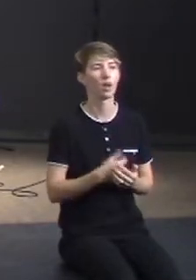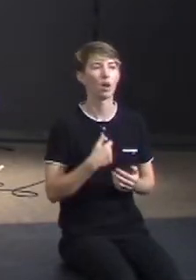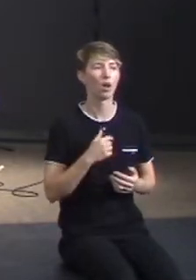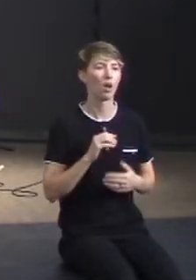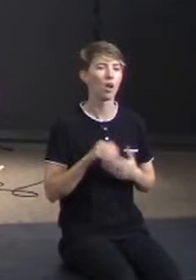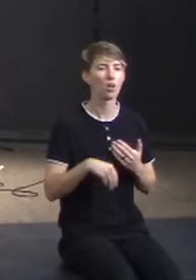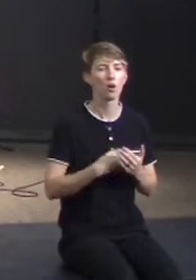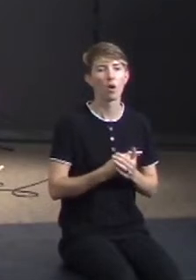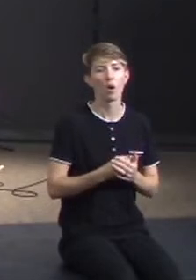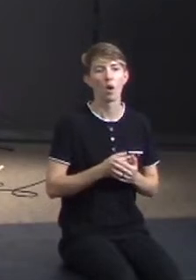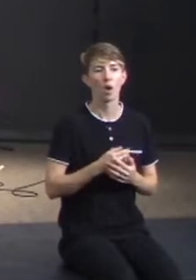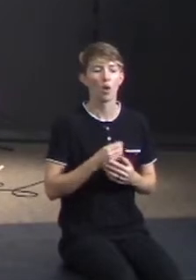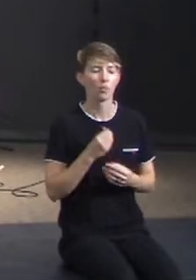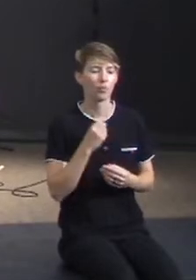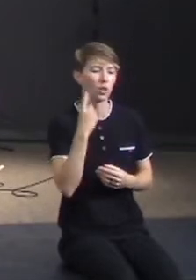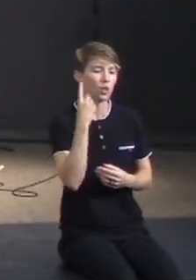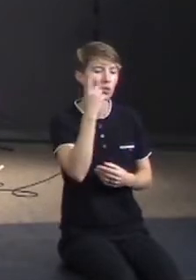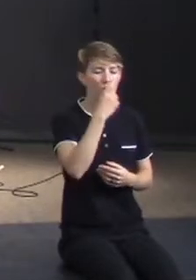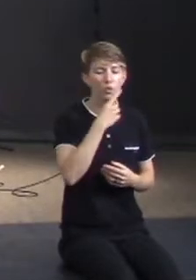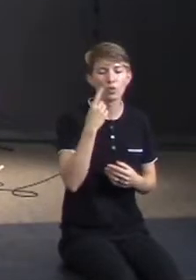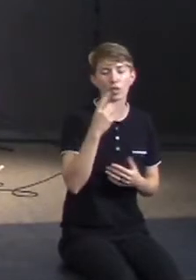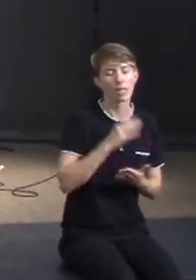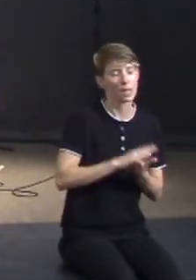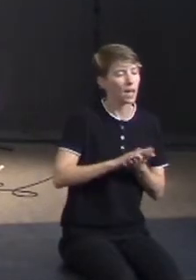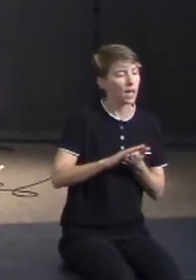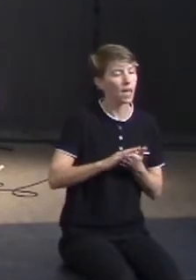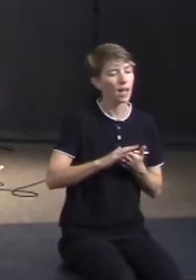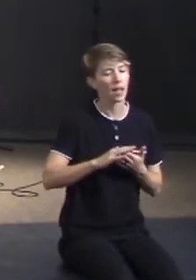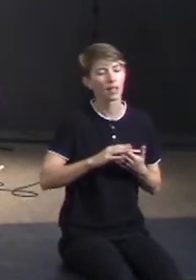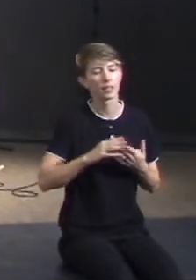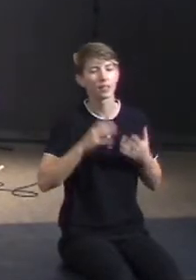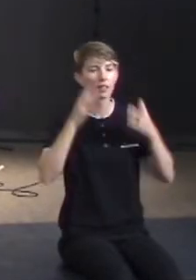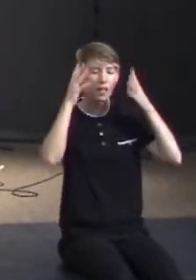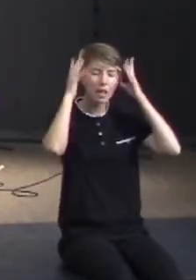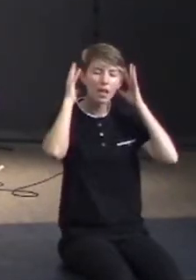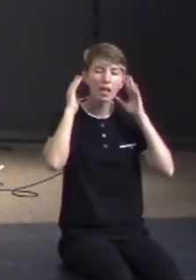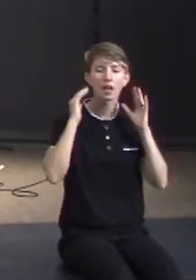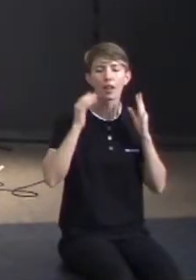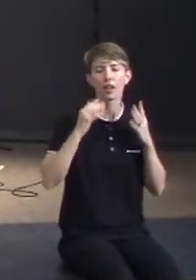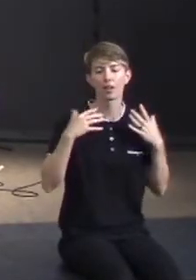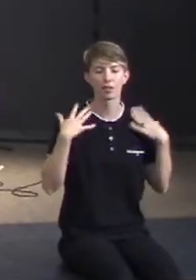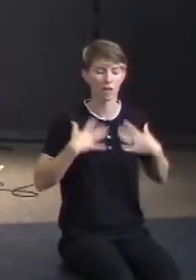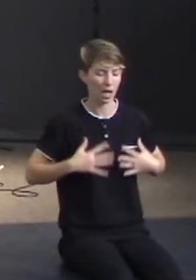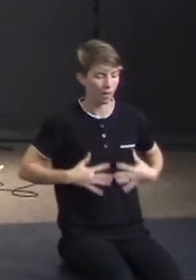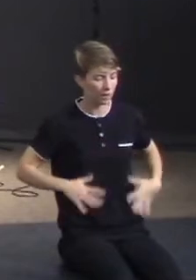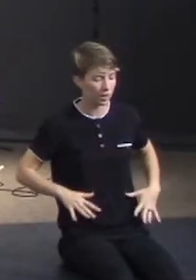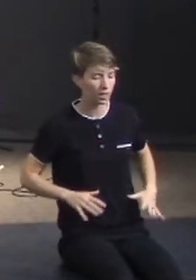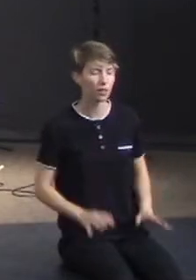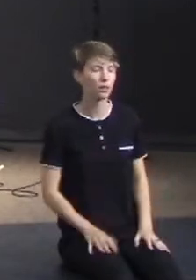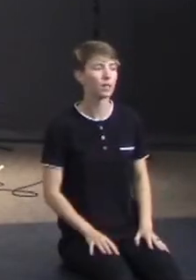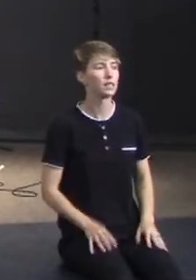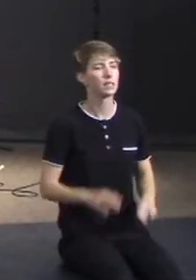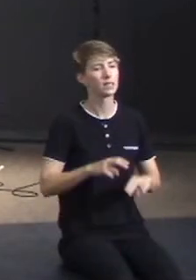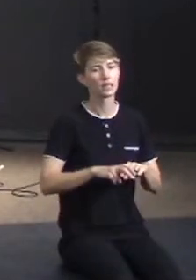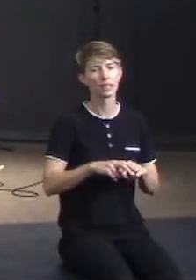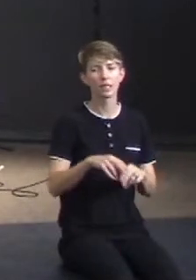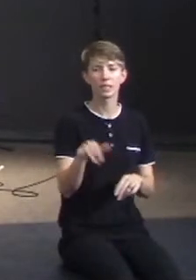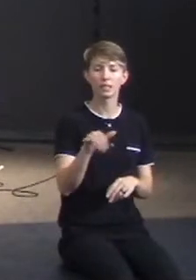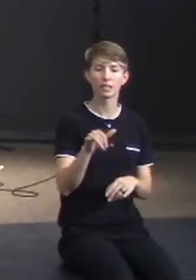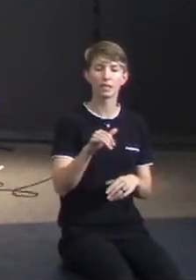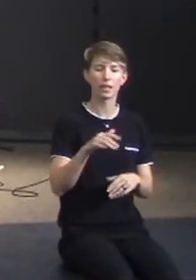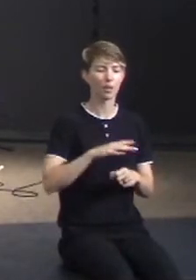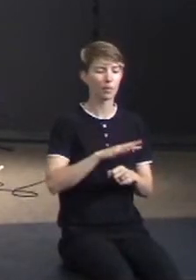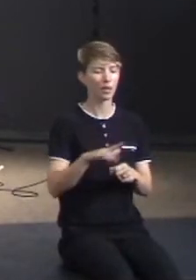nice, got the hair, got the outfit. We sit in the same areas because we know who we're going to interact